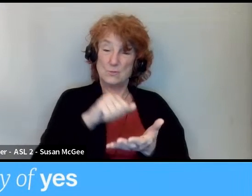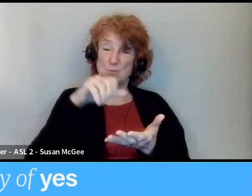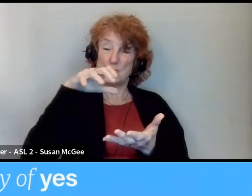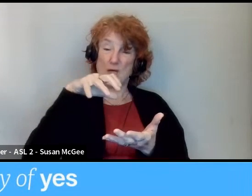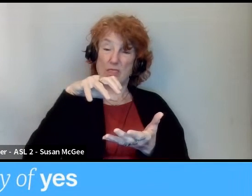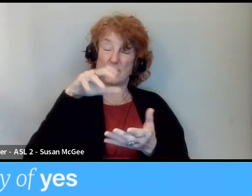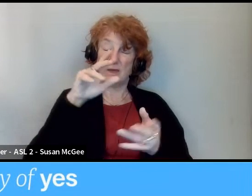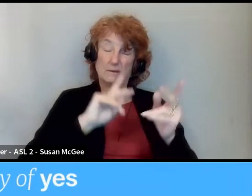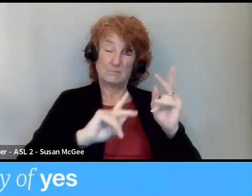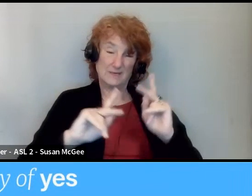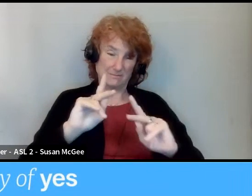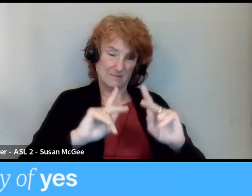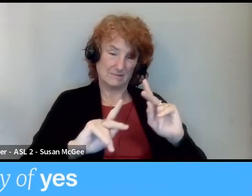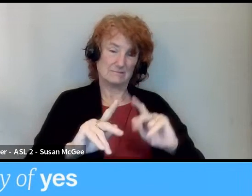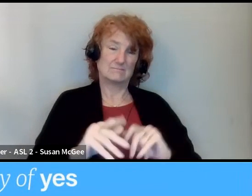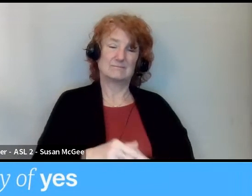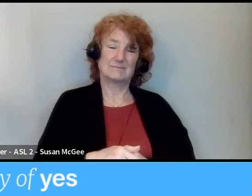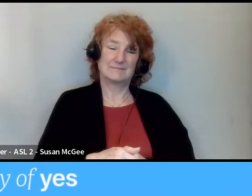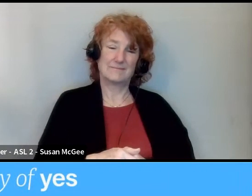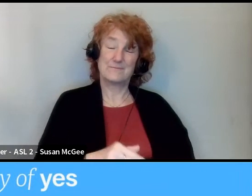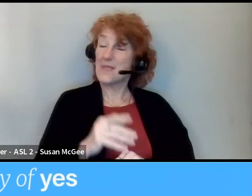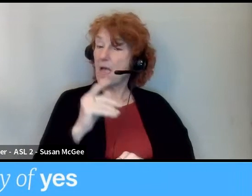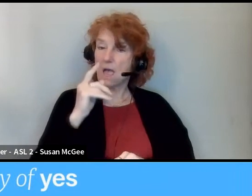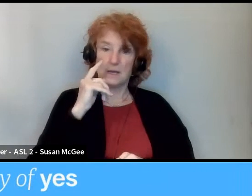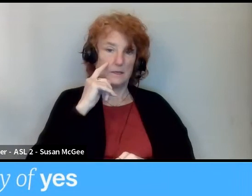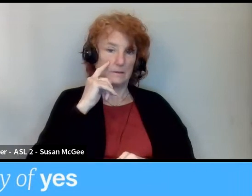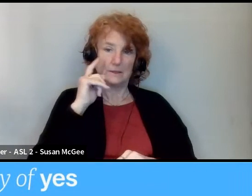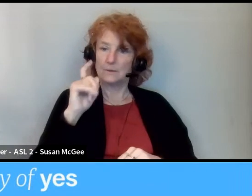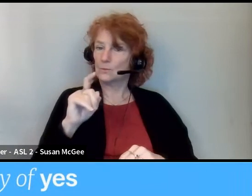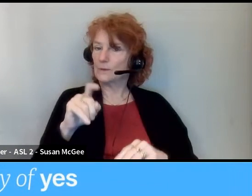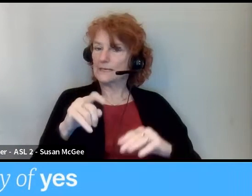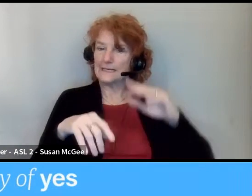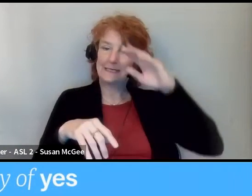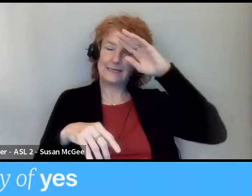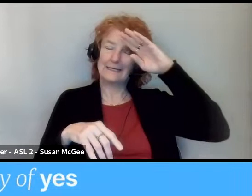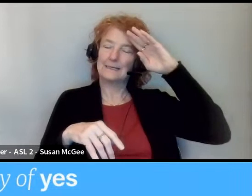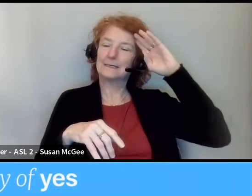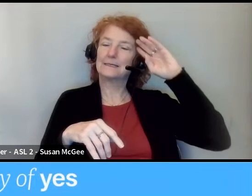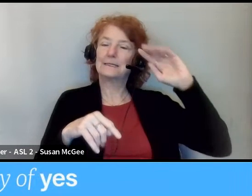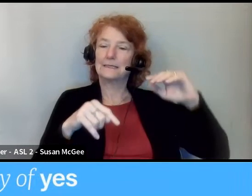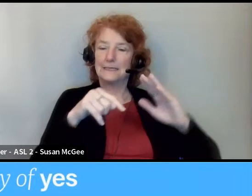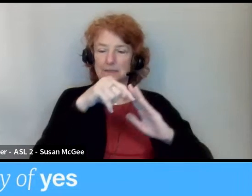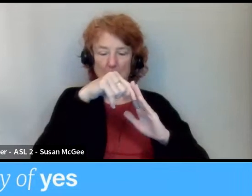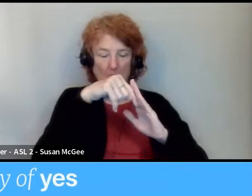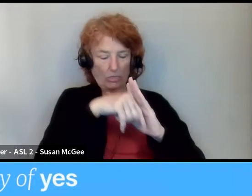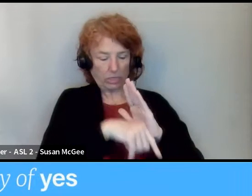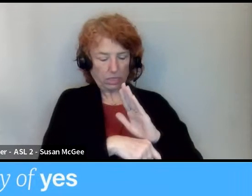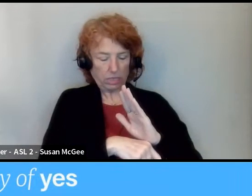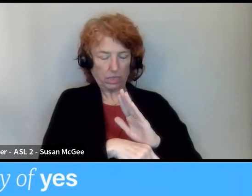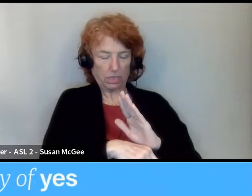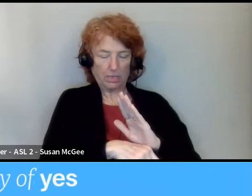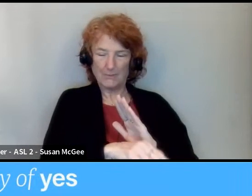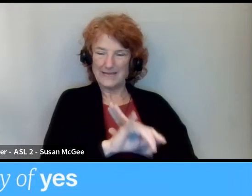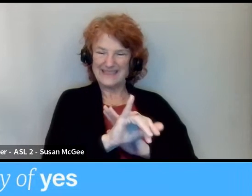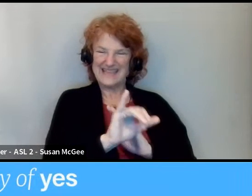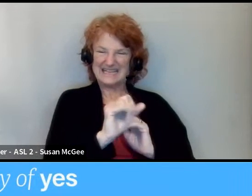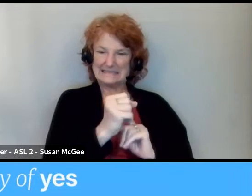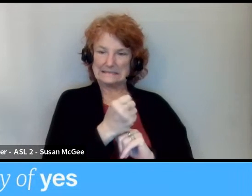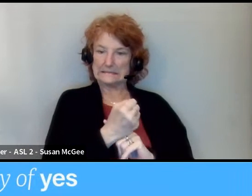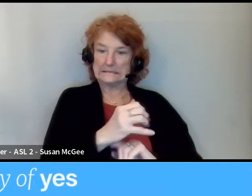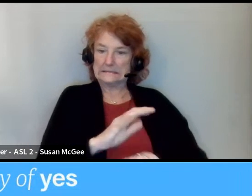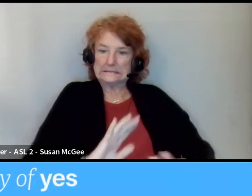the details on why a scenario like that, it just strikes me as totally